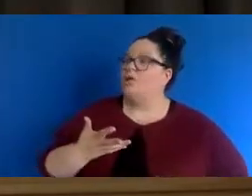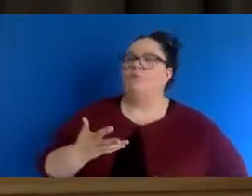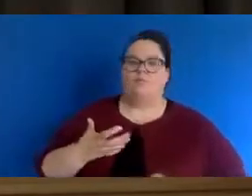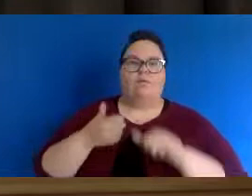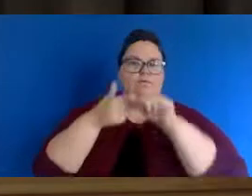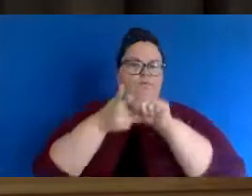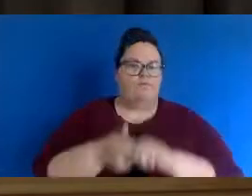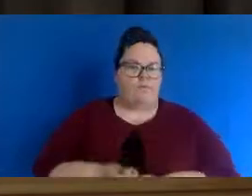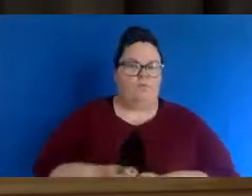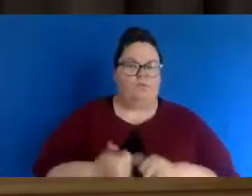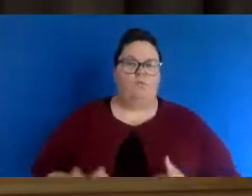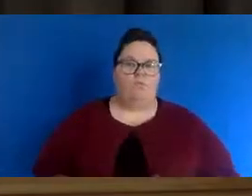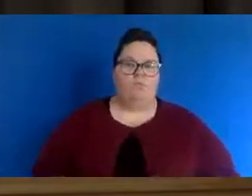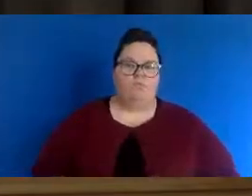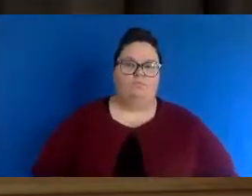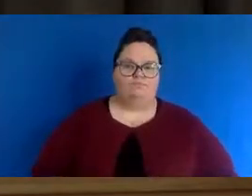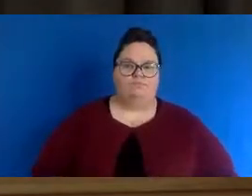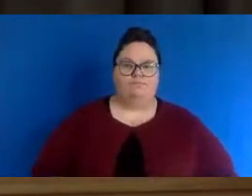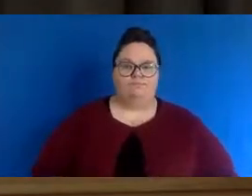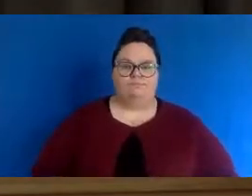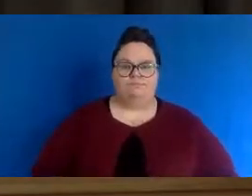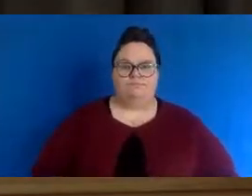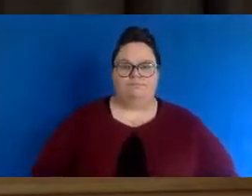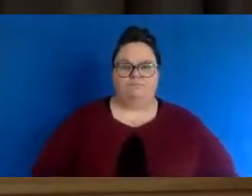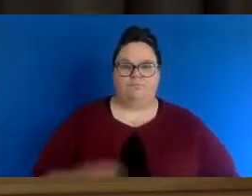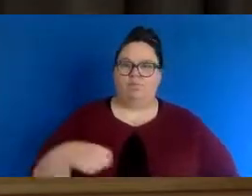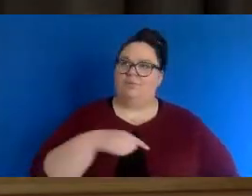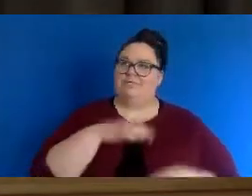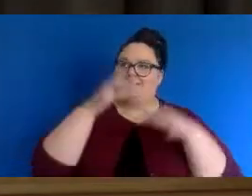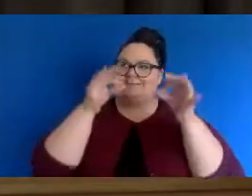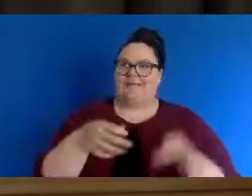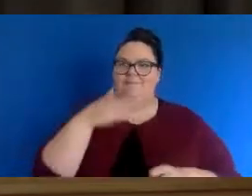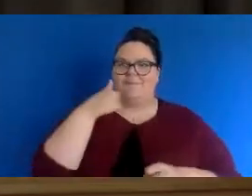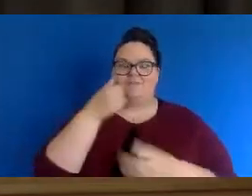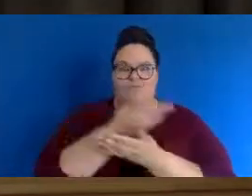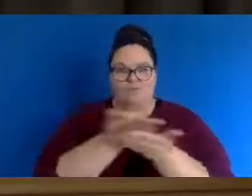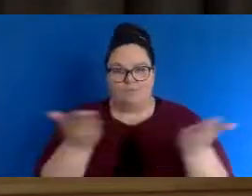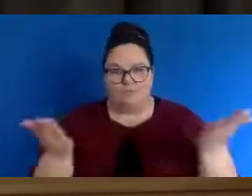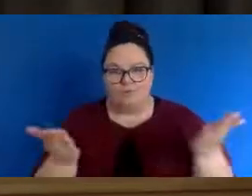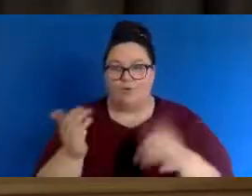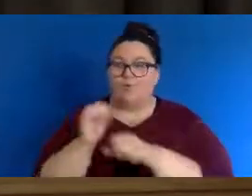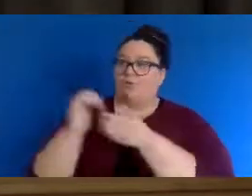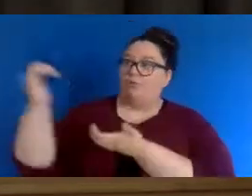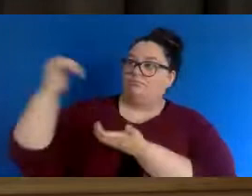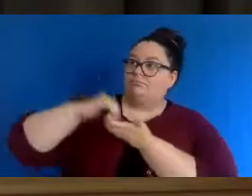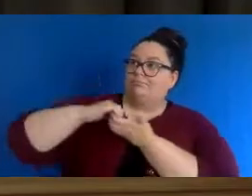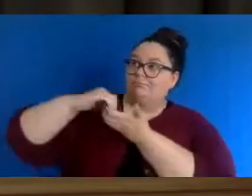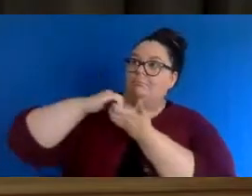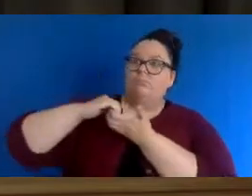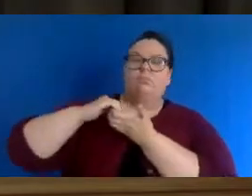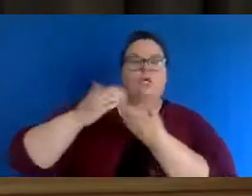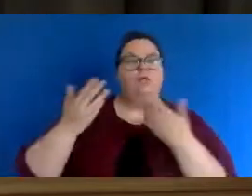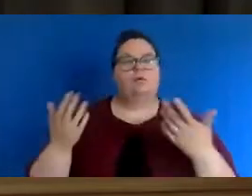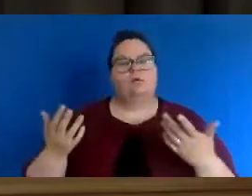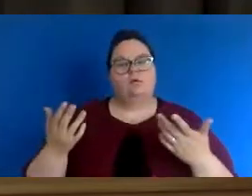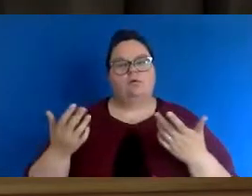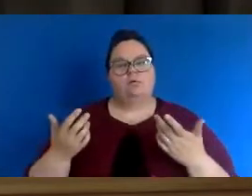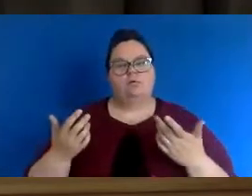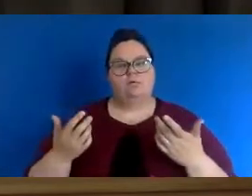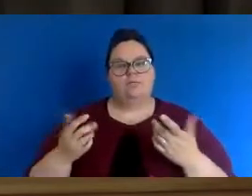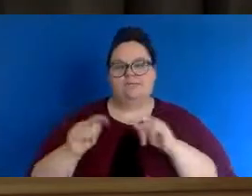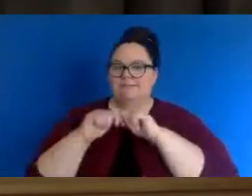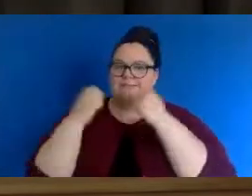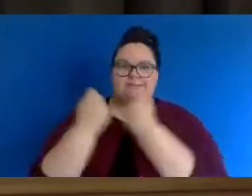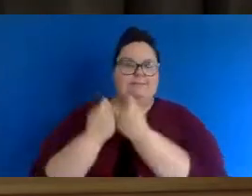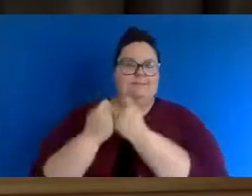day and the information that's available to it. So as we work together, it will certainly be be a team